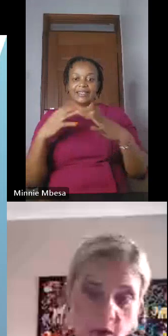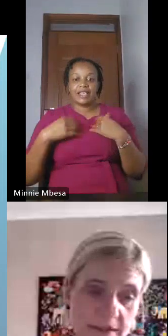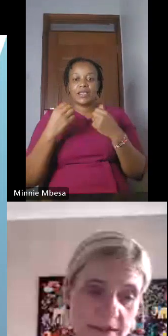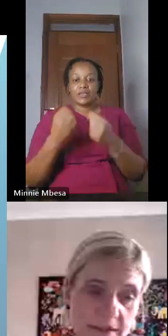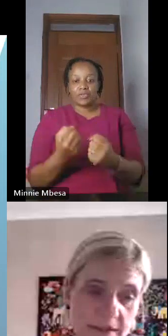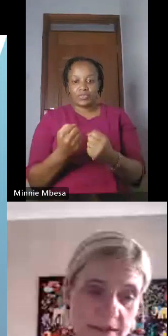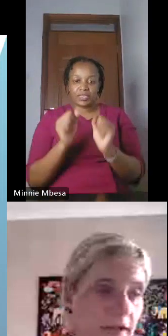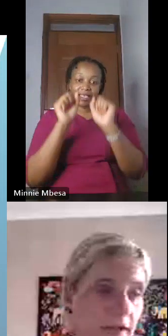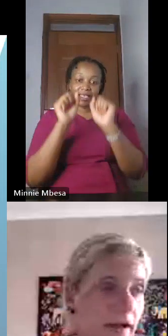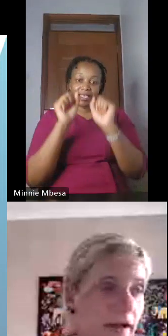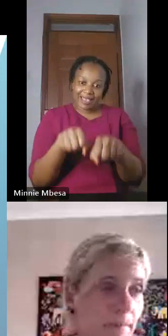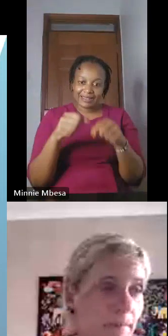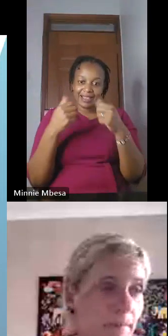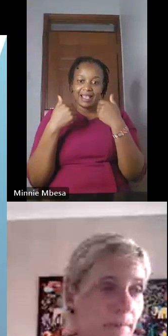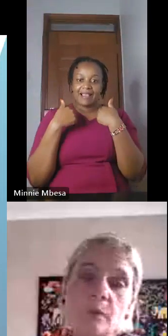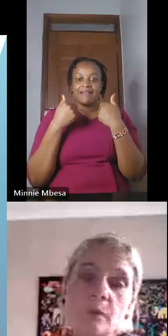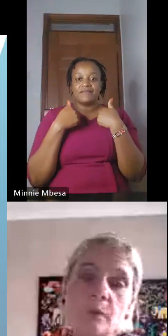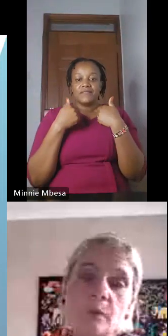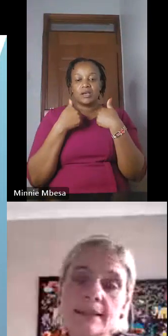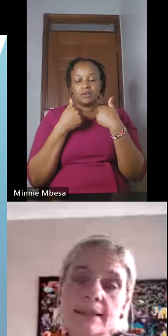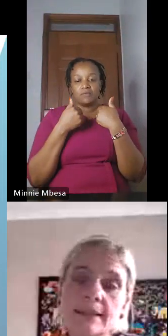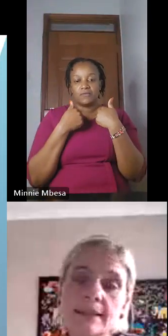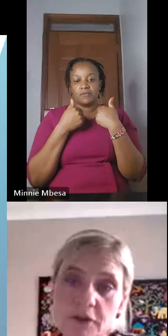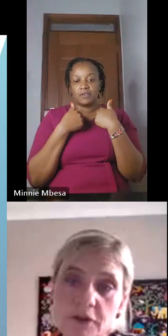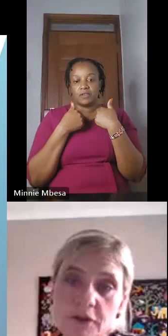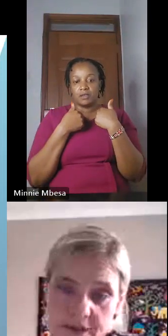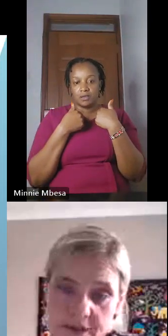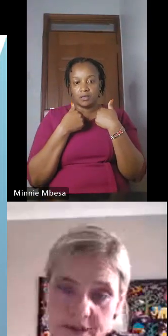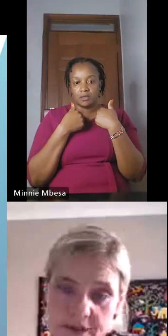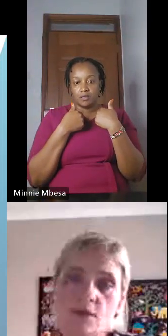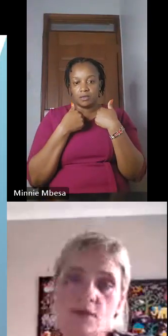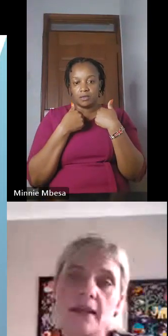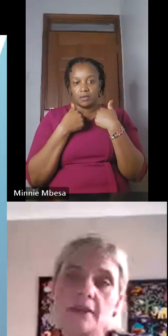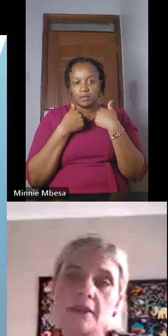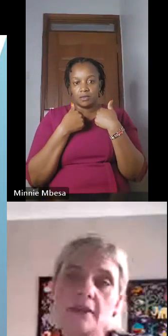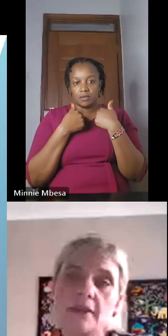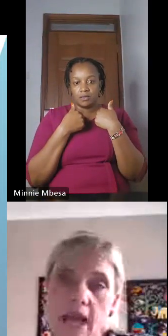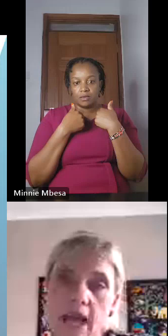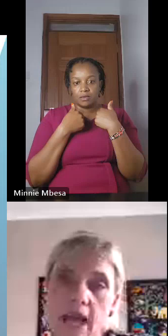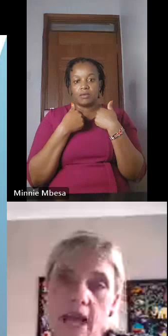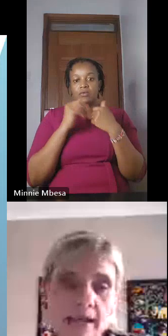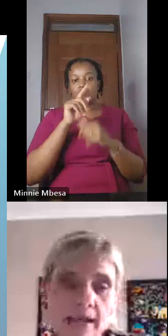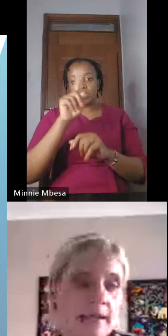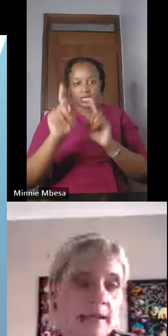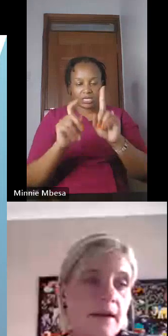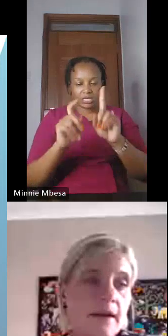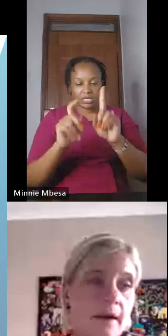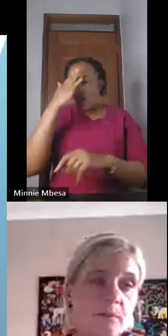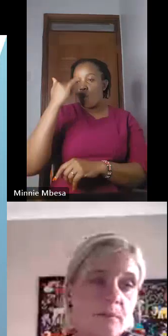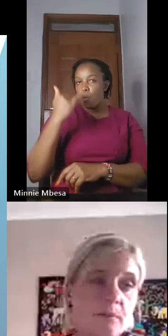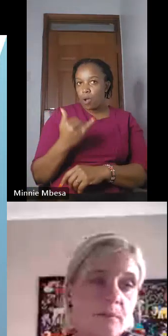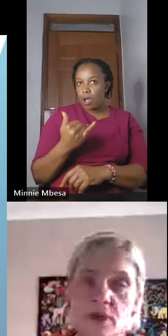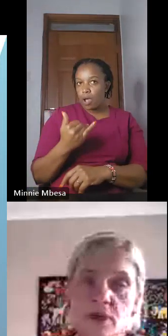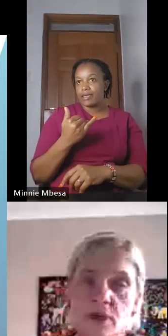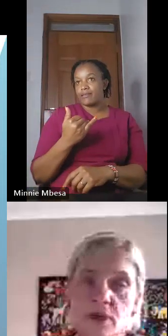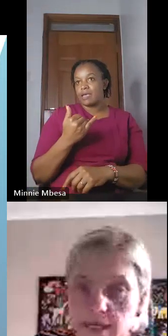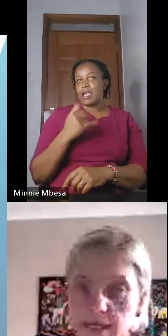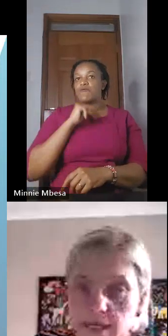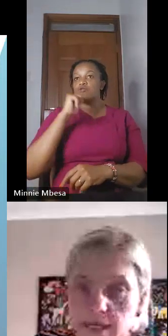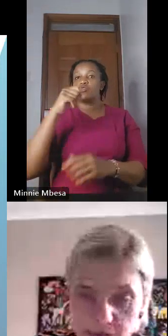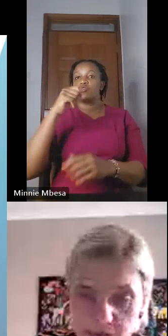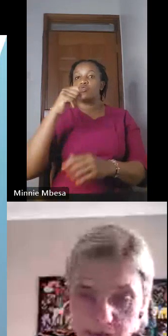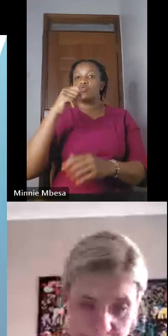the comment around, but why is health not a sector? You are excluding us as people